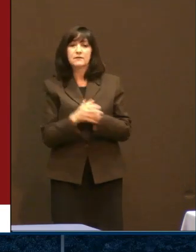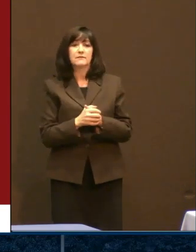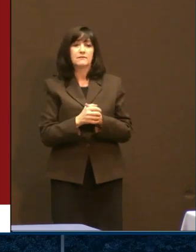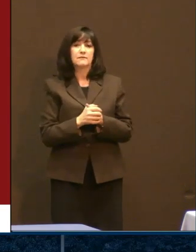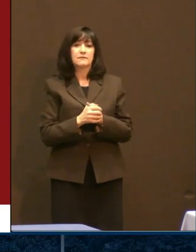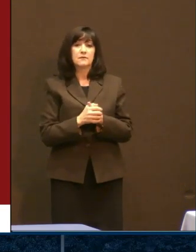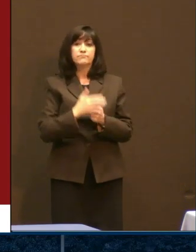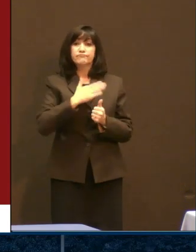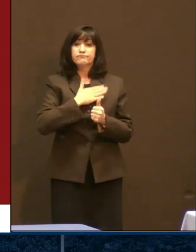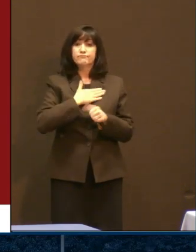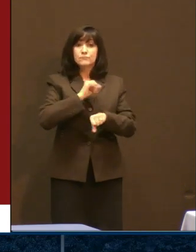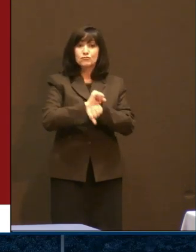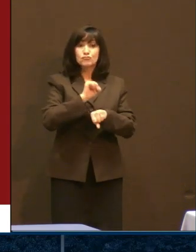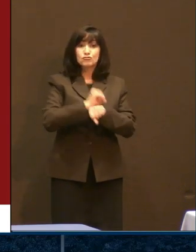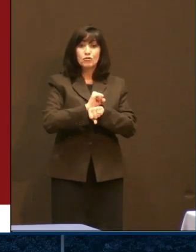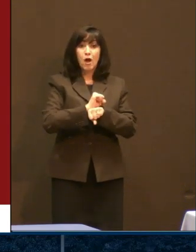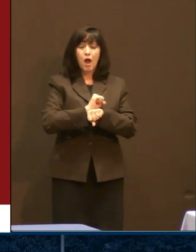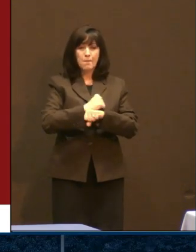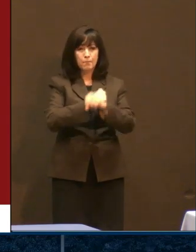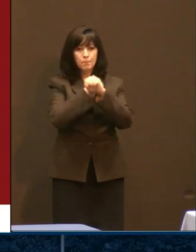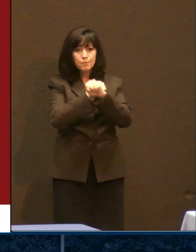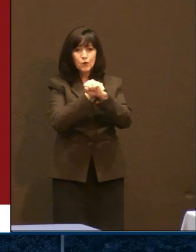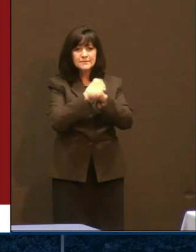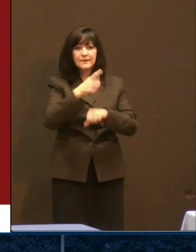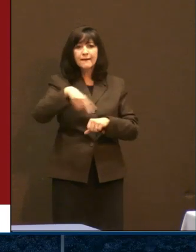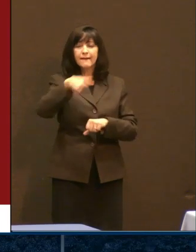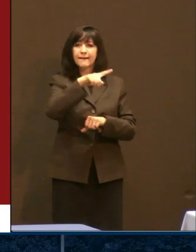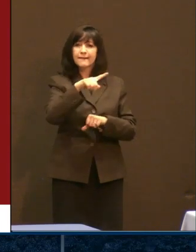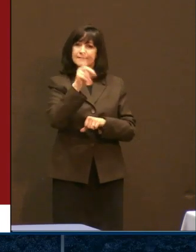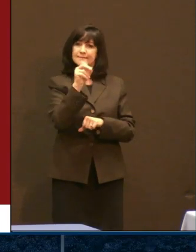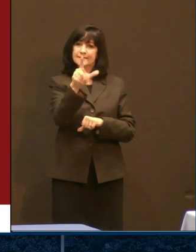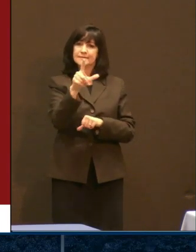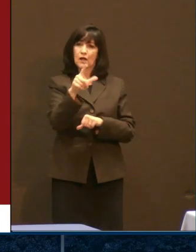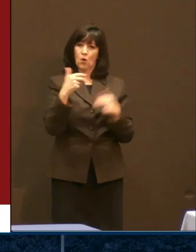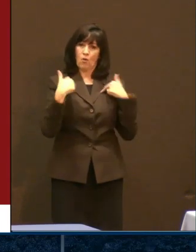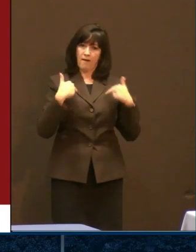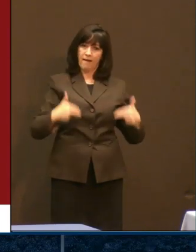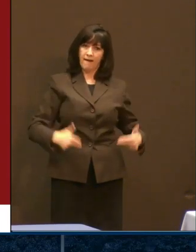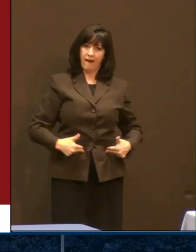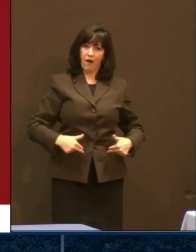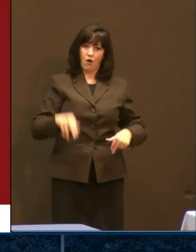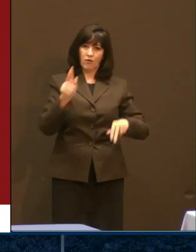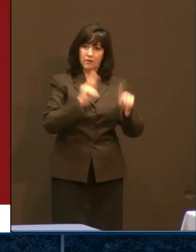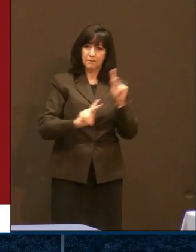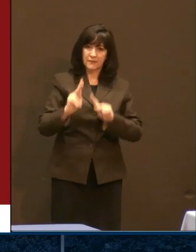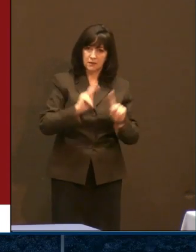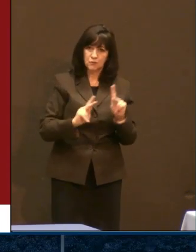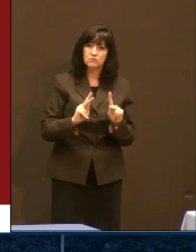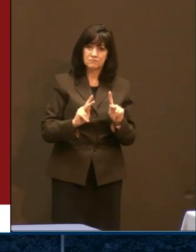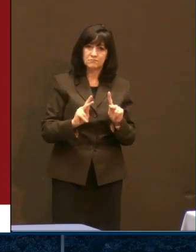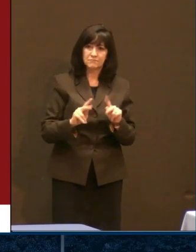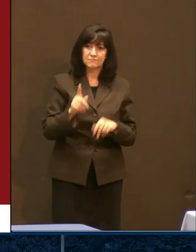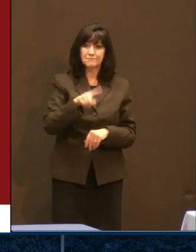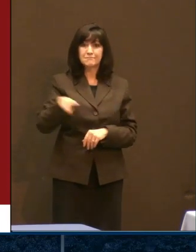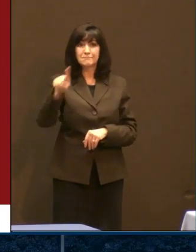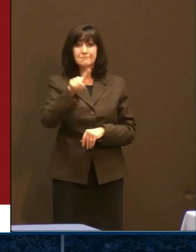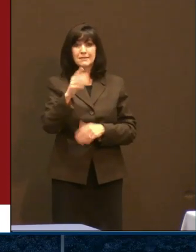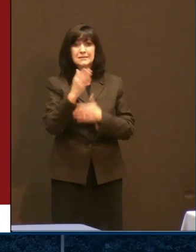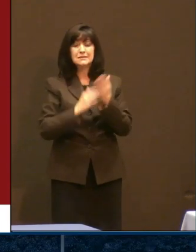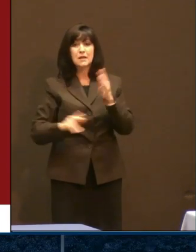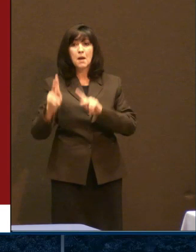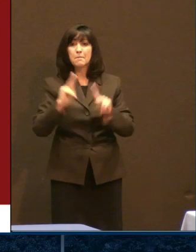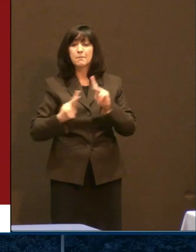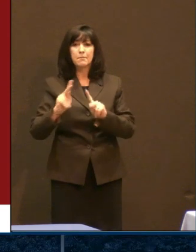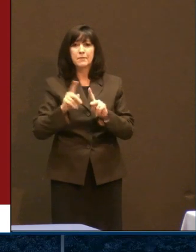Delawareans, especially to vulnerable populations, and the damage, if you will, to the economy in our